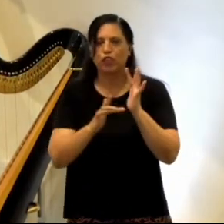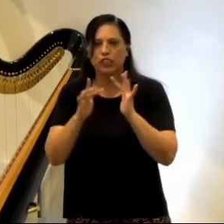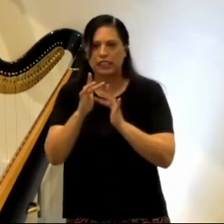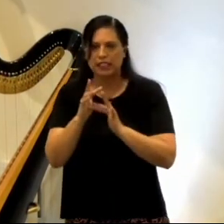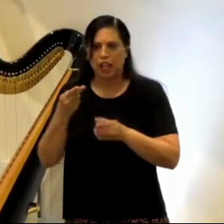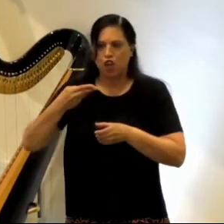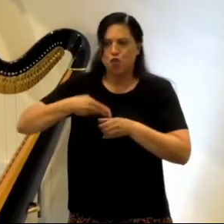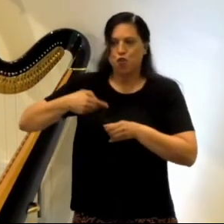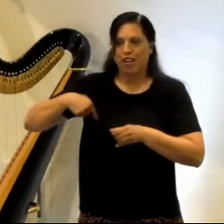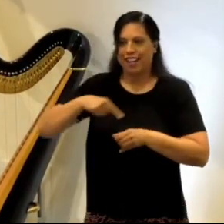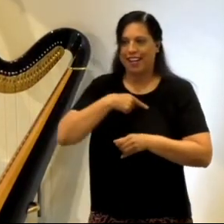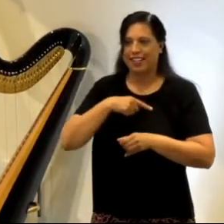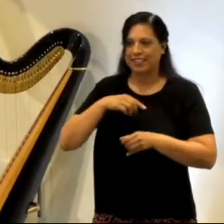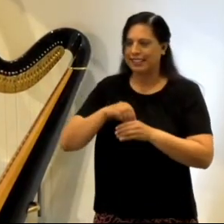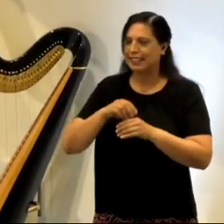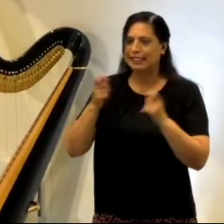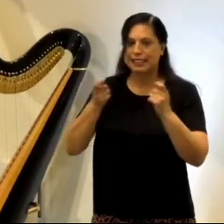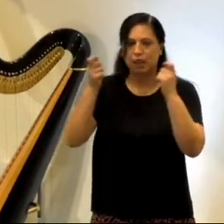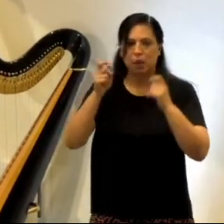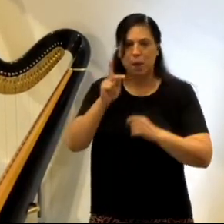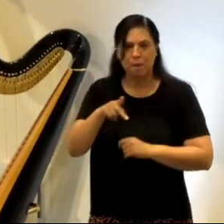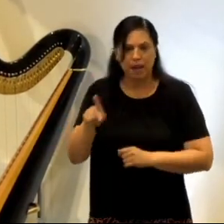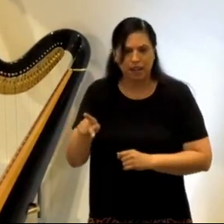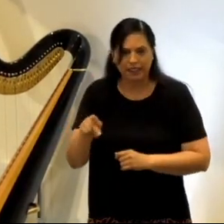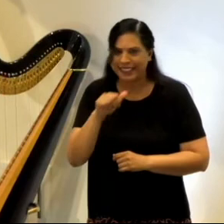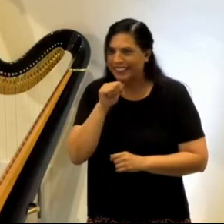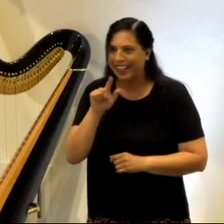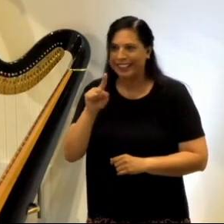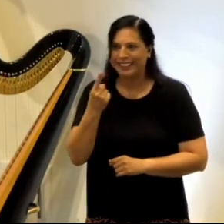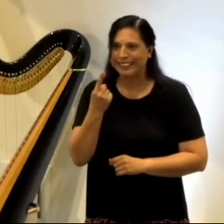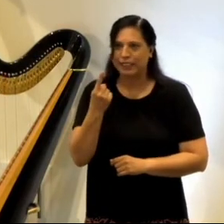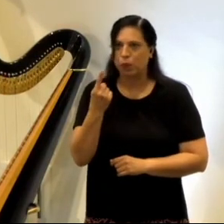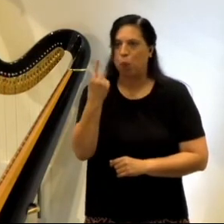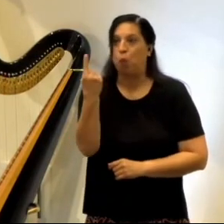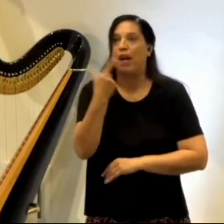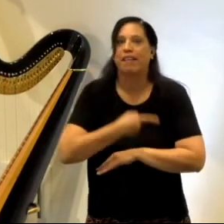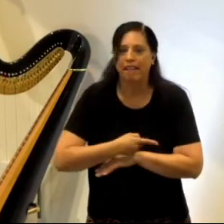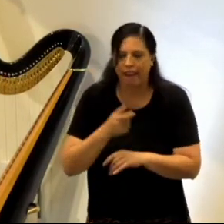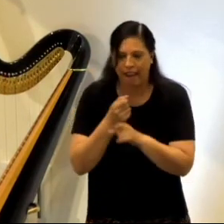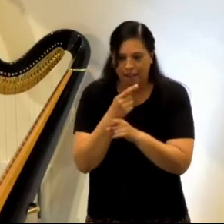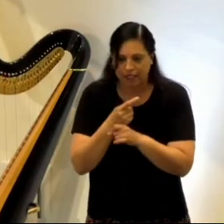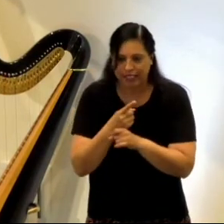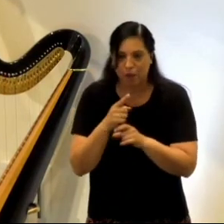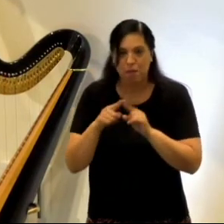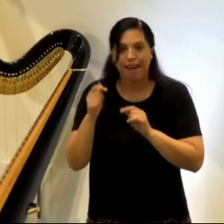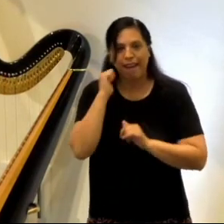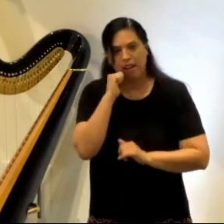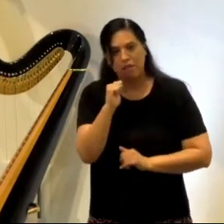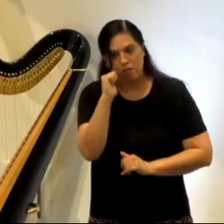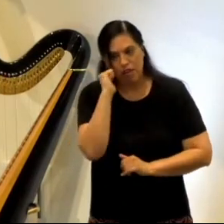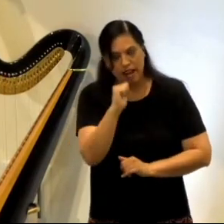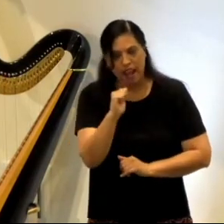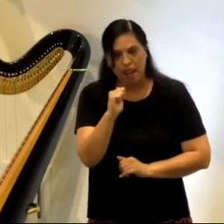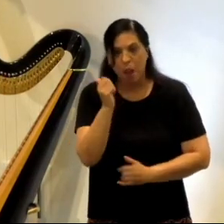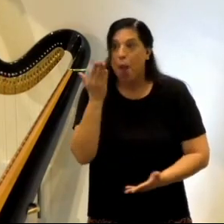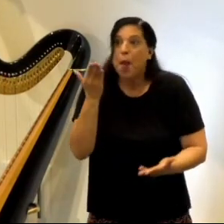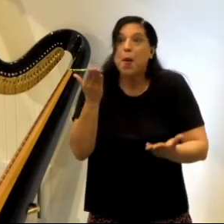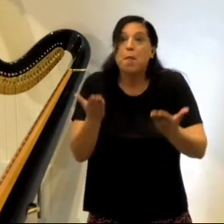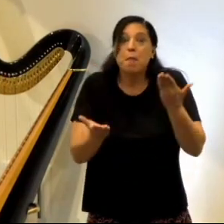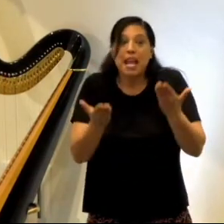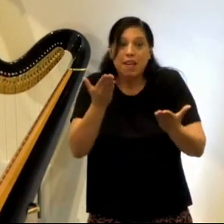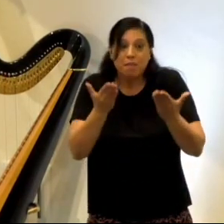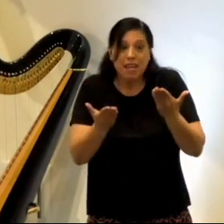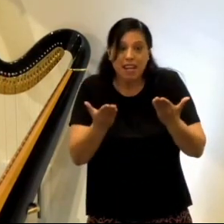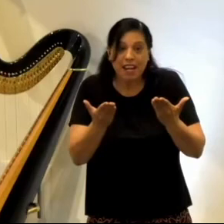celebrating Pentecost, not just one day a year, but every day of our lives. And who knows, maybe the church will once again be known as a super